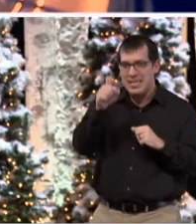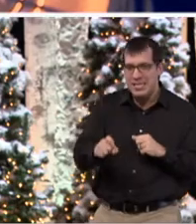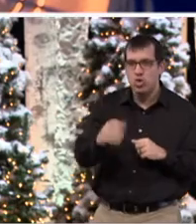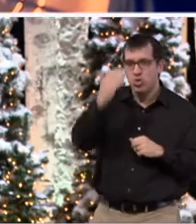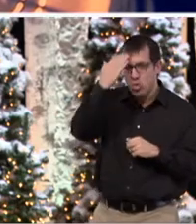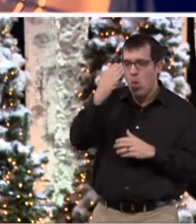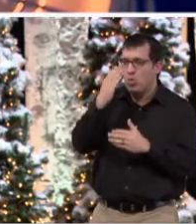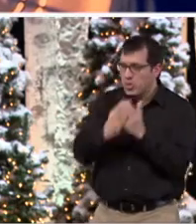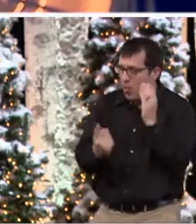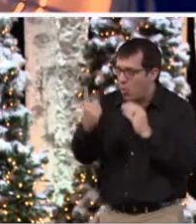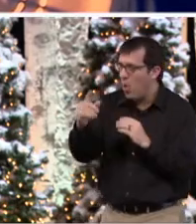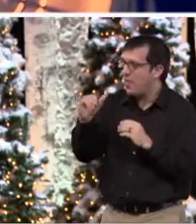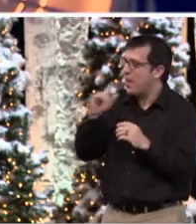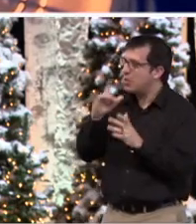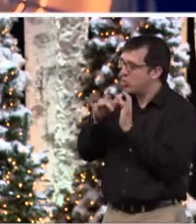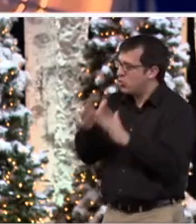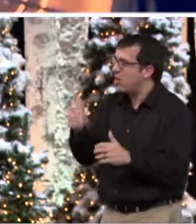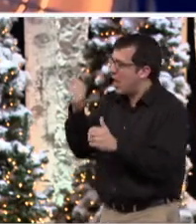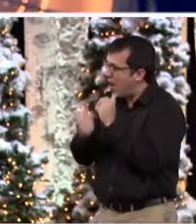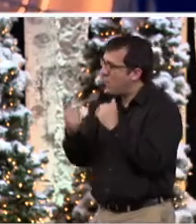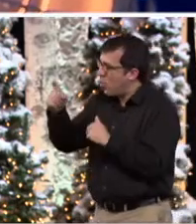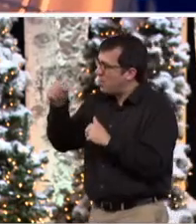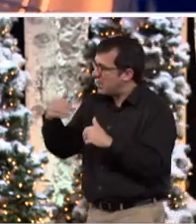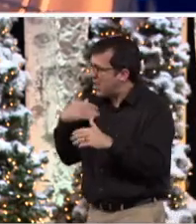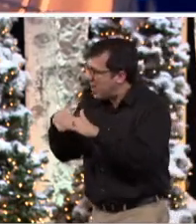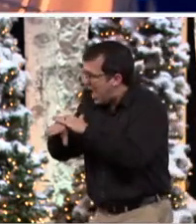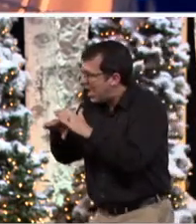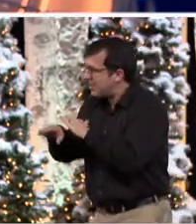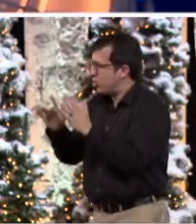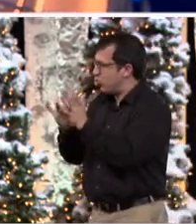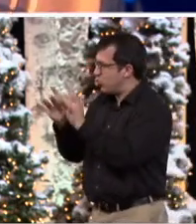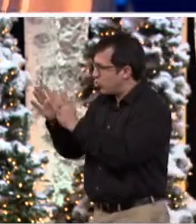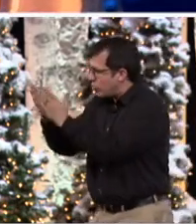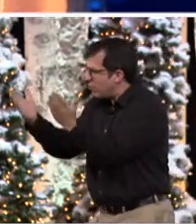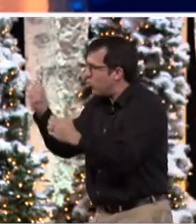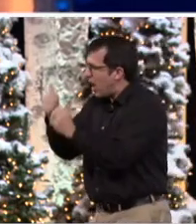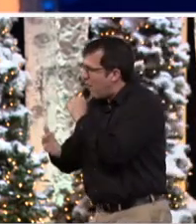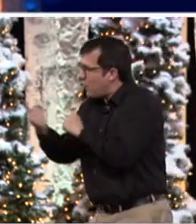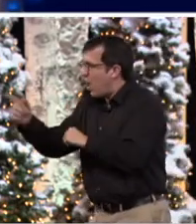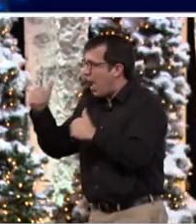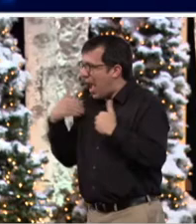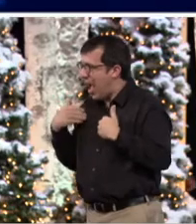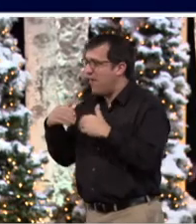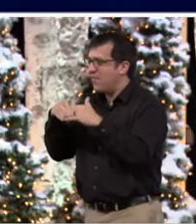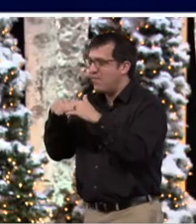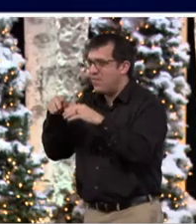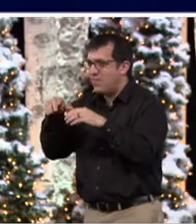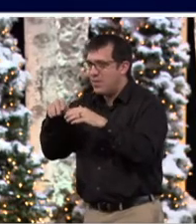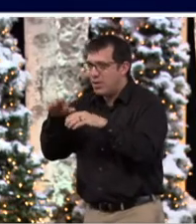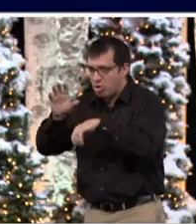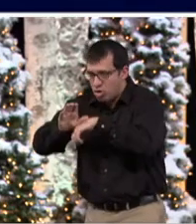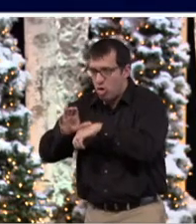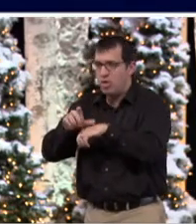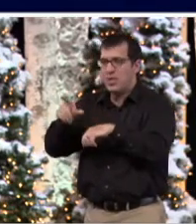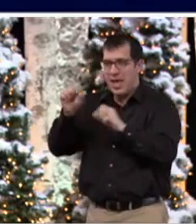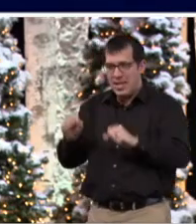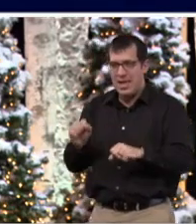Christian. Everybody needs to have access to Scripture. Everybody needs to have a church that they can get to.